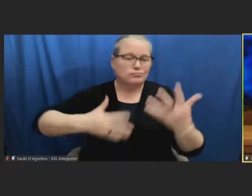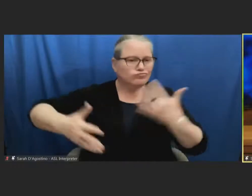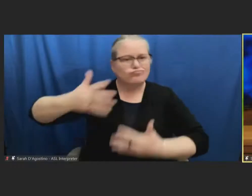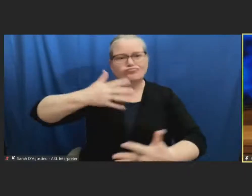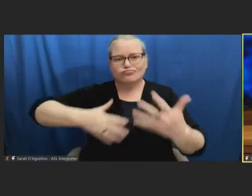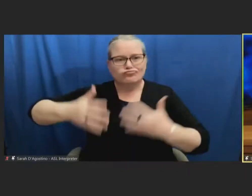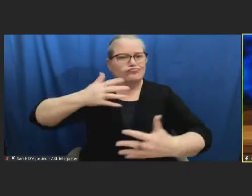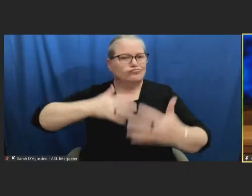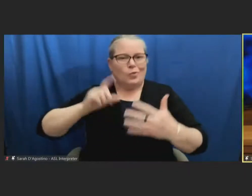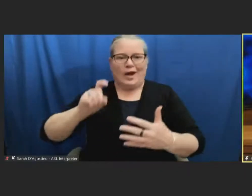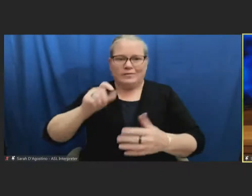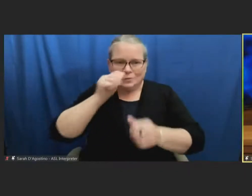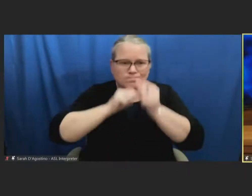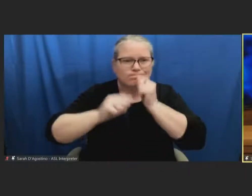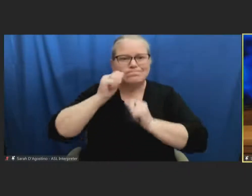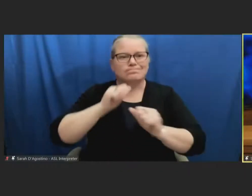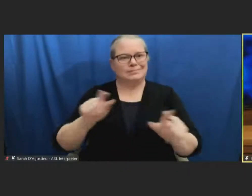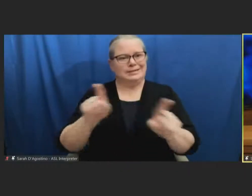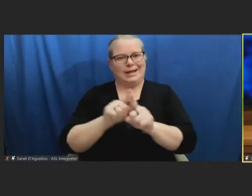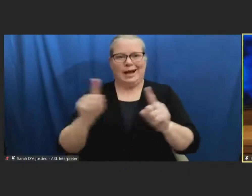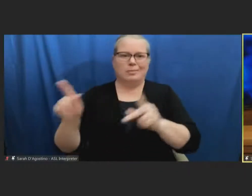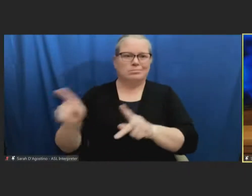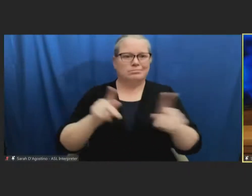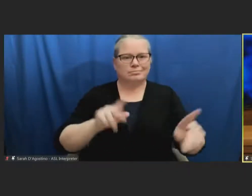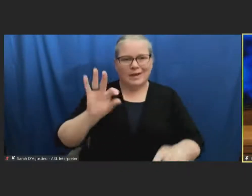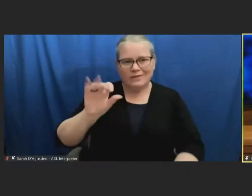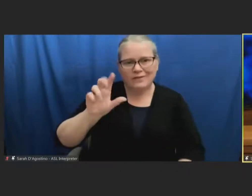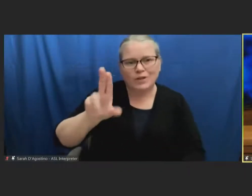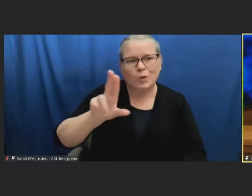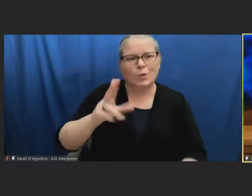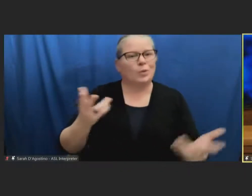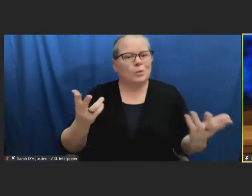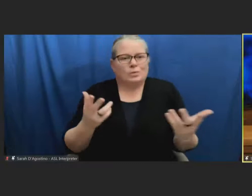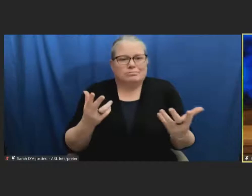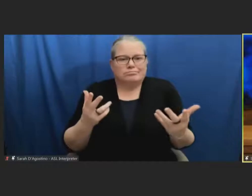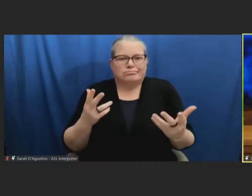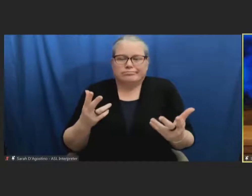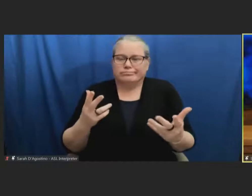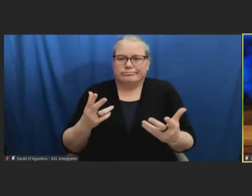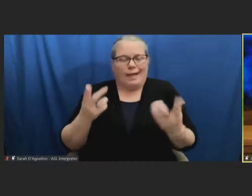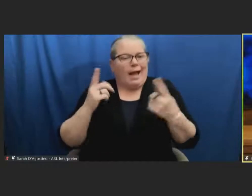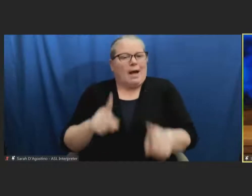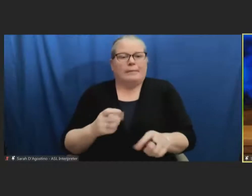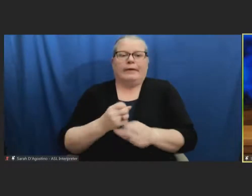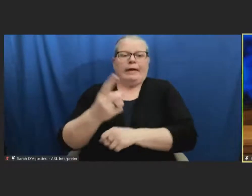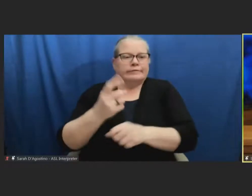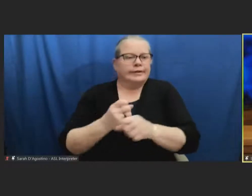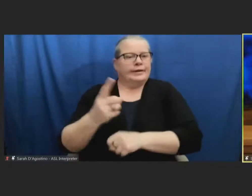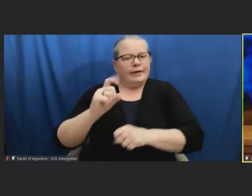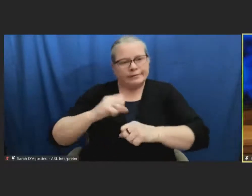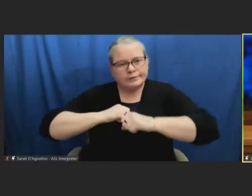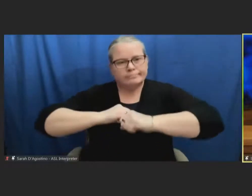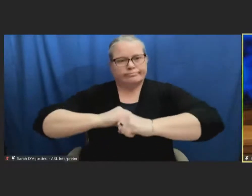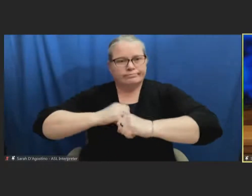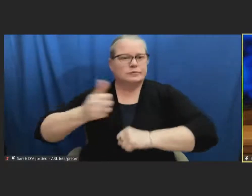we need to contend with. And the goal is going to be to try to make sure people have the tools they need to do that they're properly empowered, but also have the tools to try to take